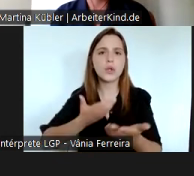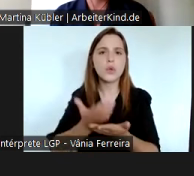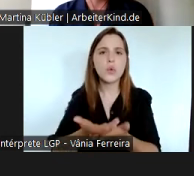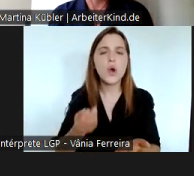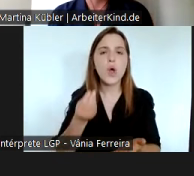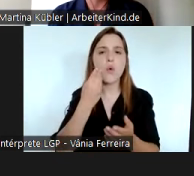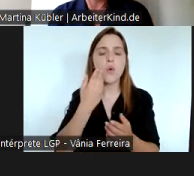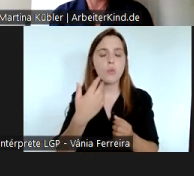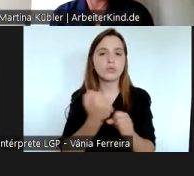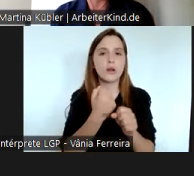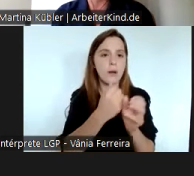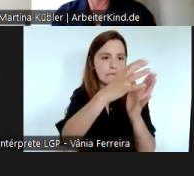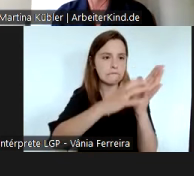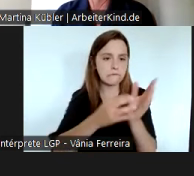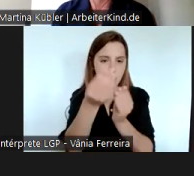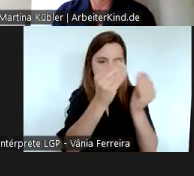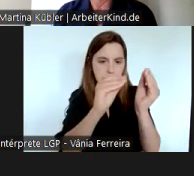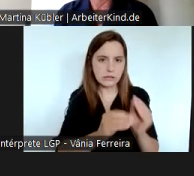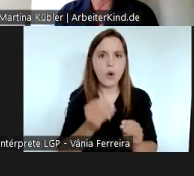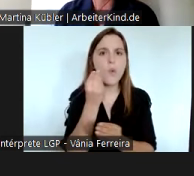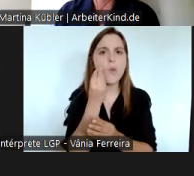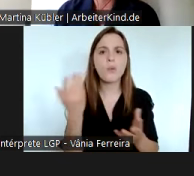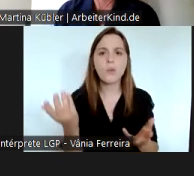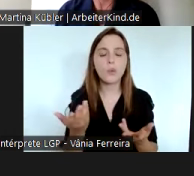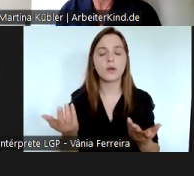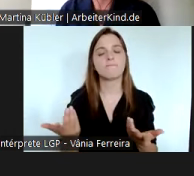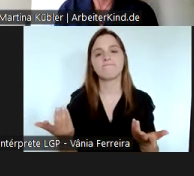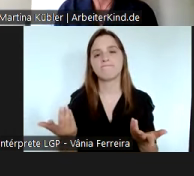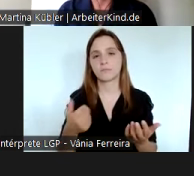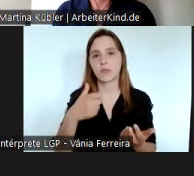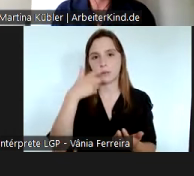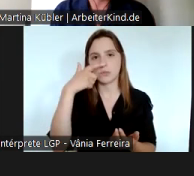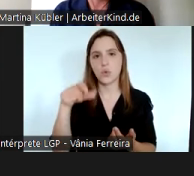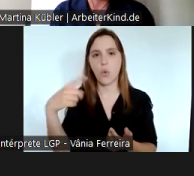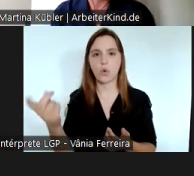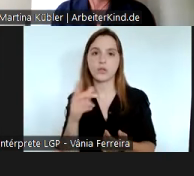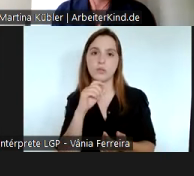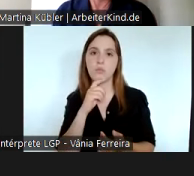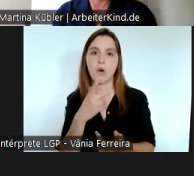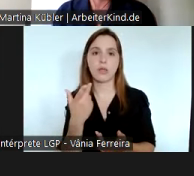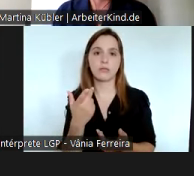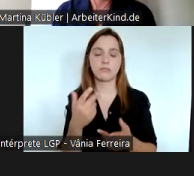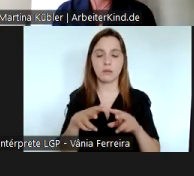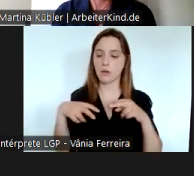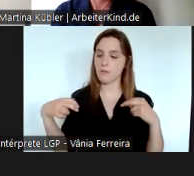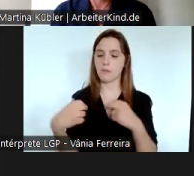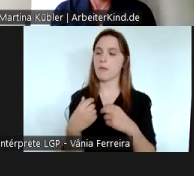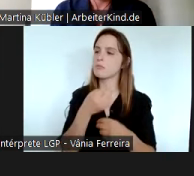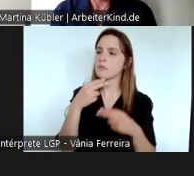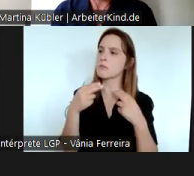paper? Just questions like that that other people can maybe just ask around the kitchen table. You have no one to turn